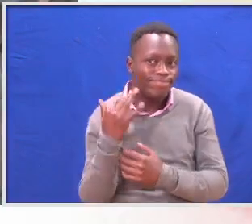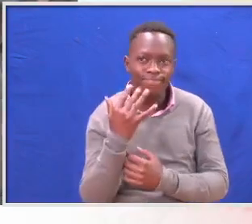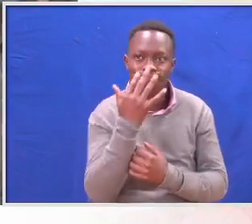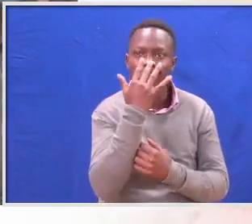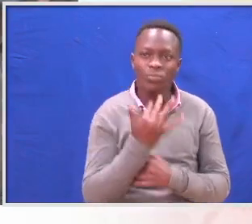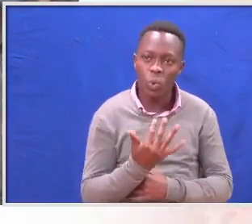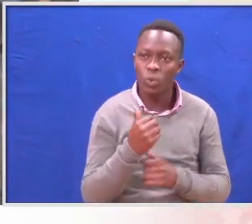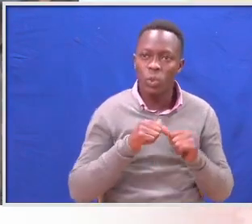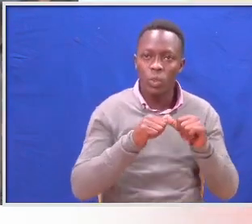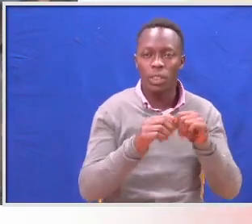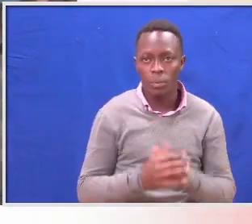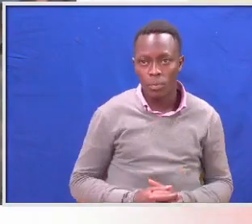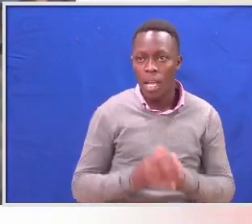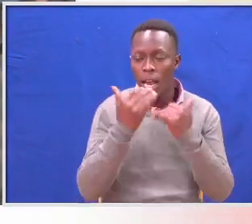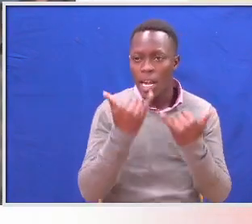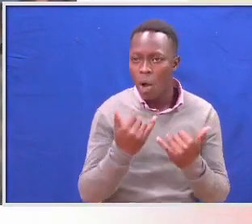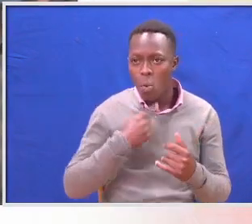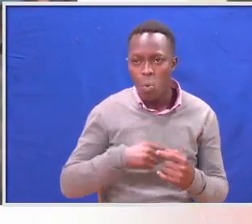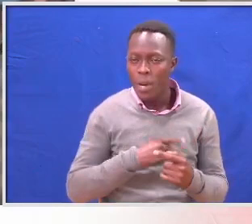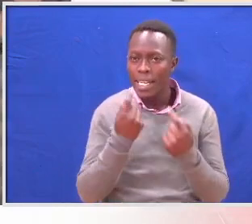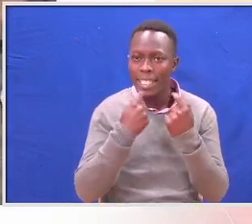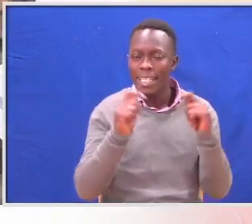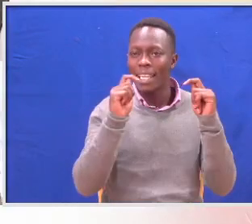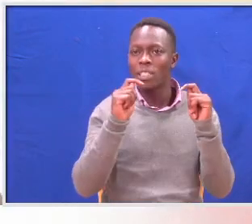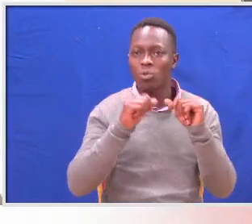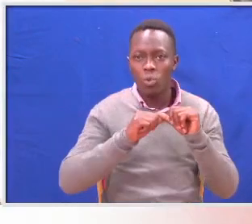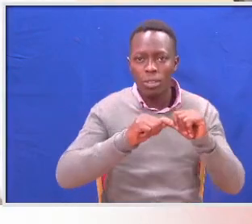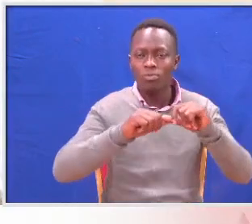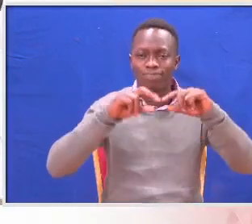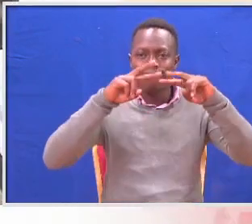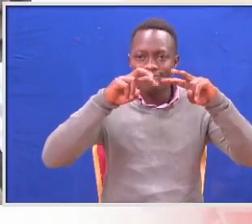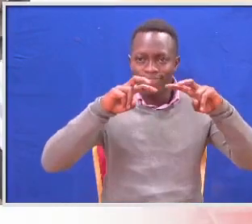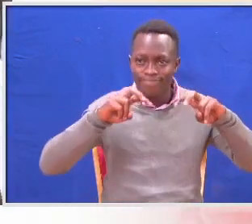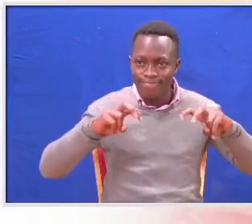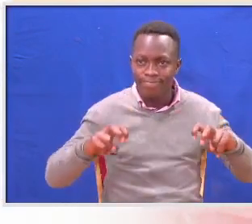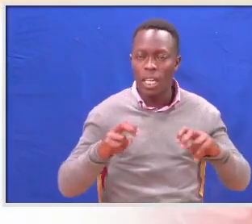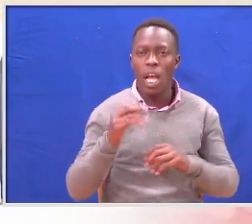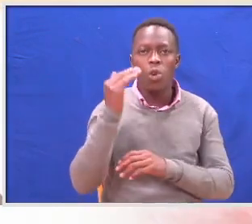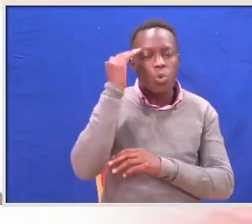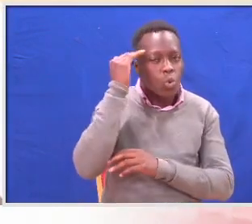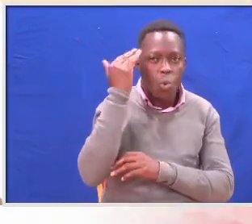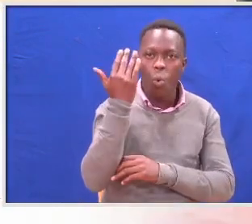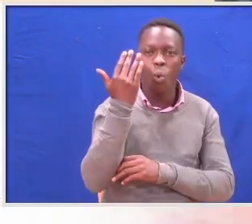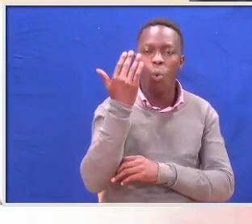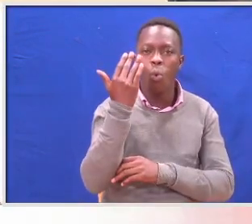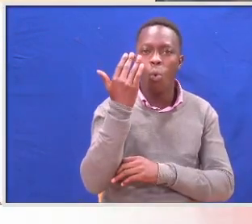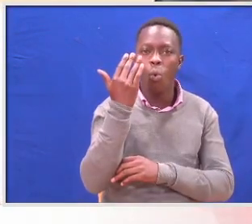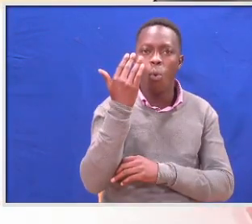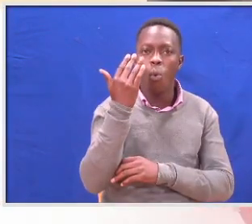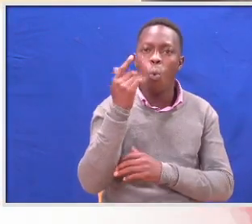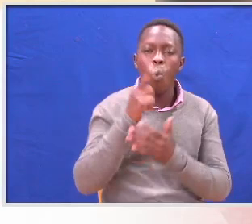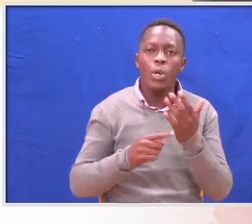now, we are trying to investigate and come to the root of the cause of the